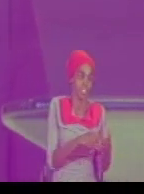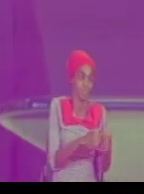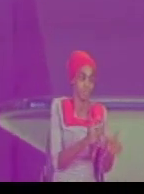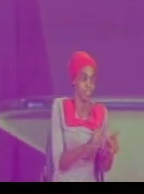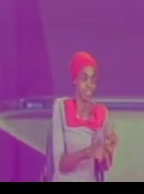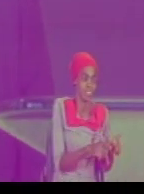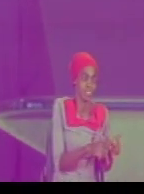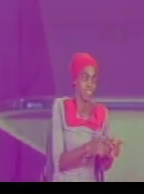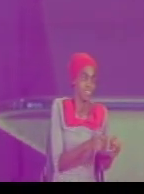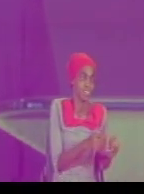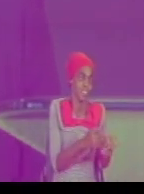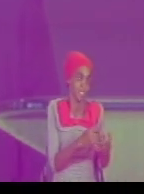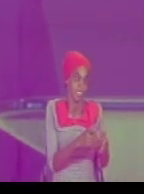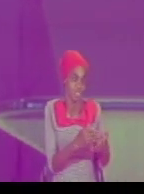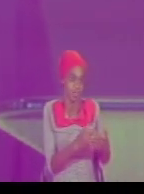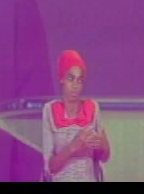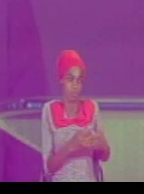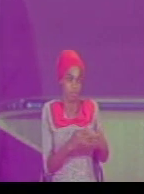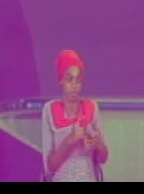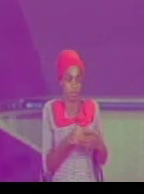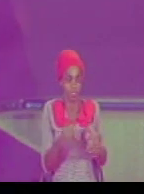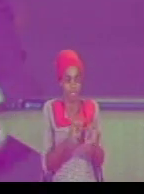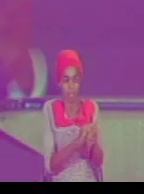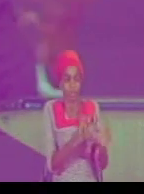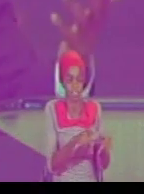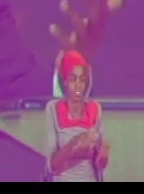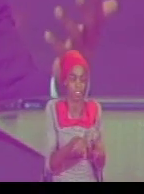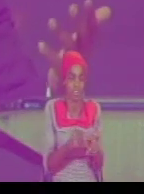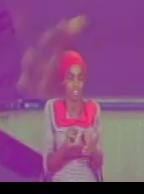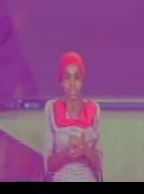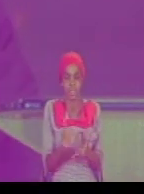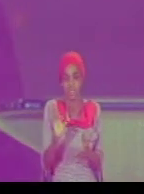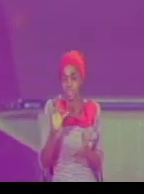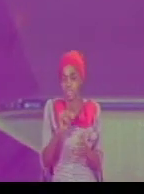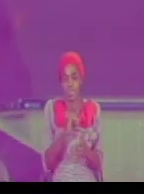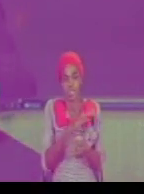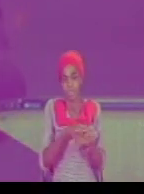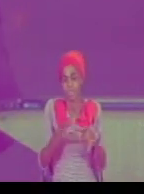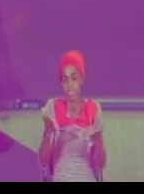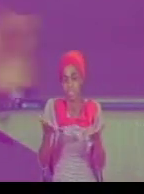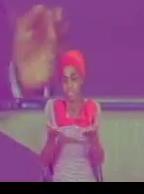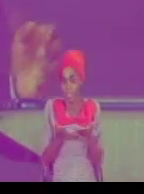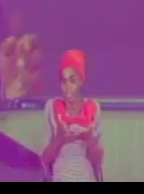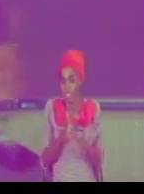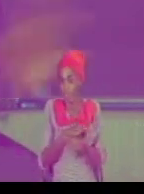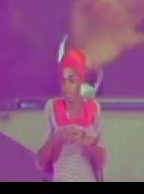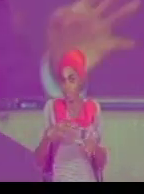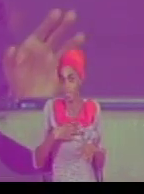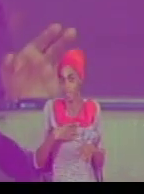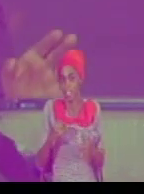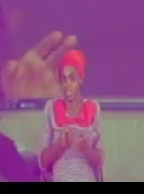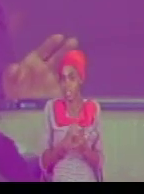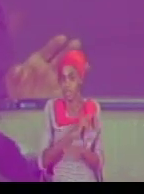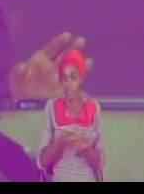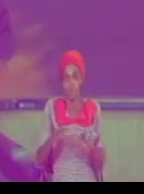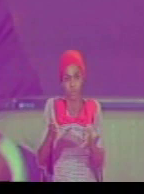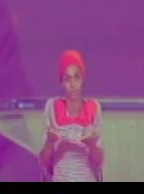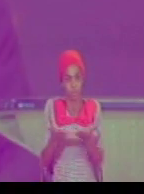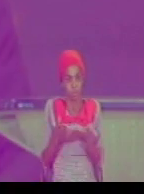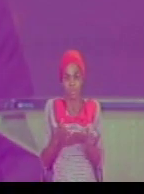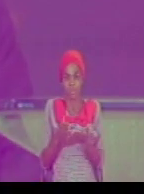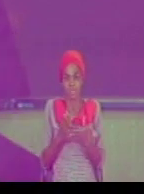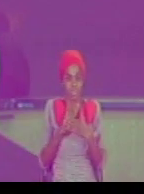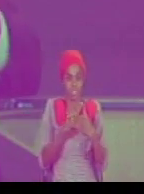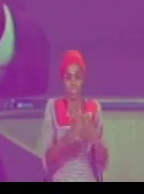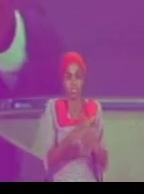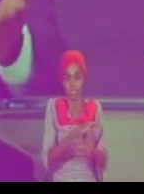generate lesbianism. Don't do this, don't do that. They don't like that. They don't want commandment. They don't want restriction